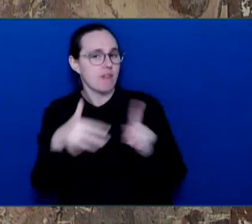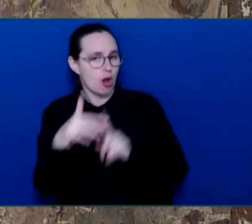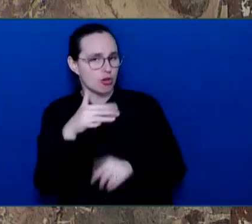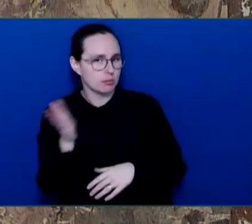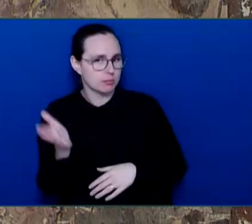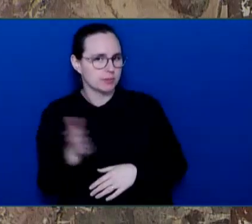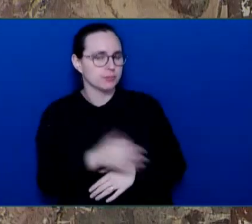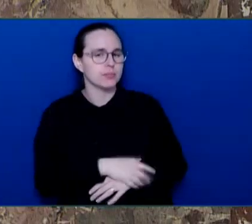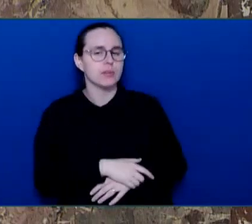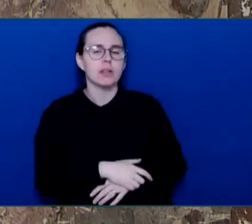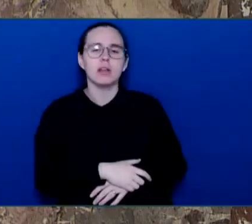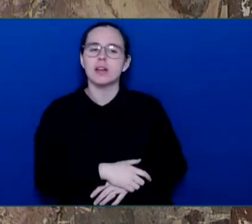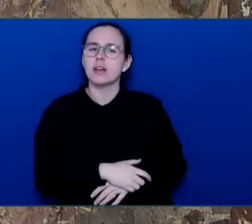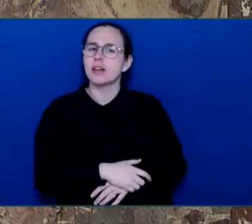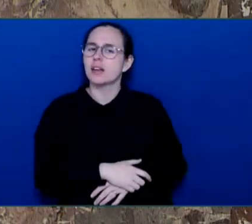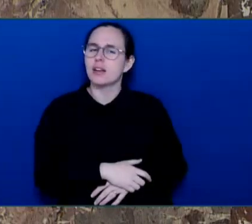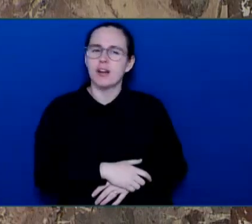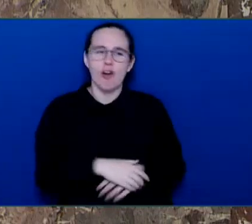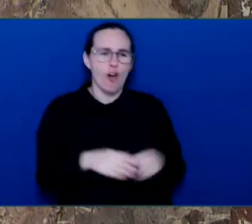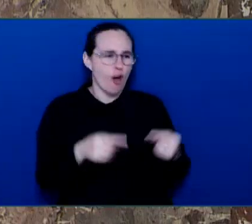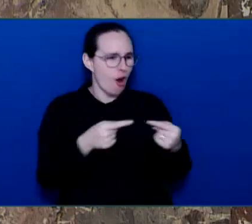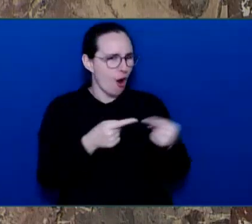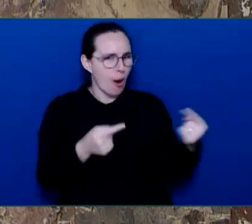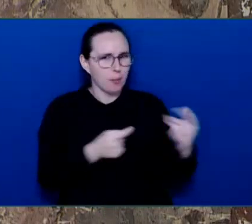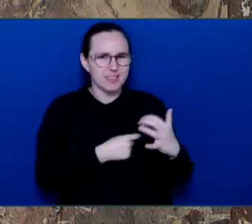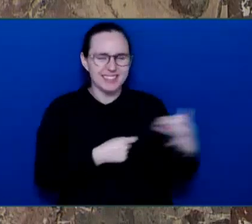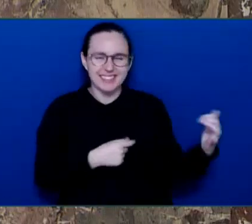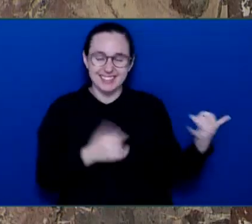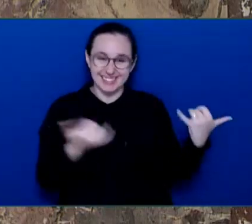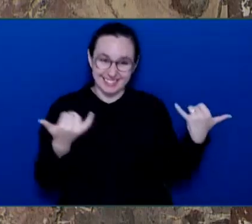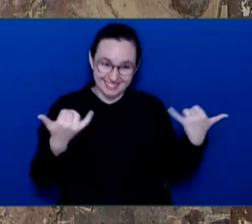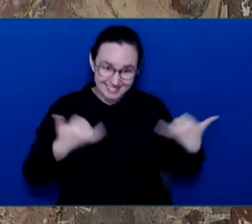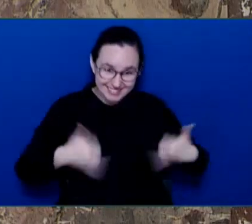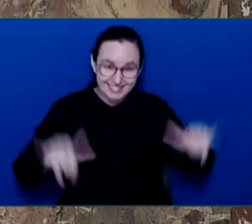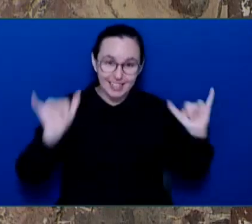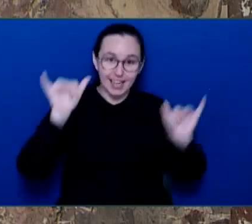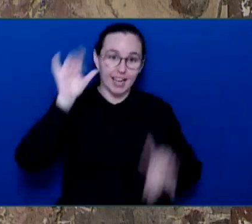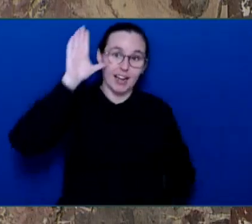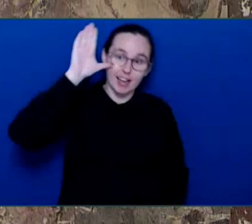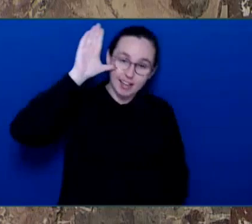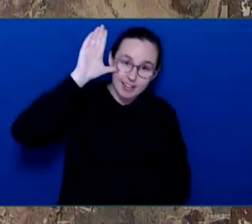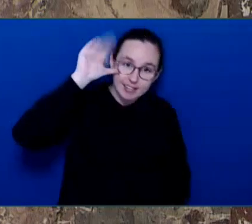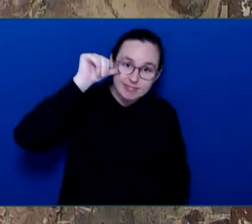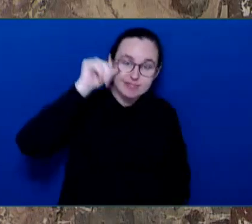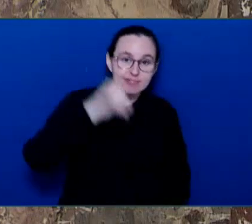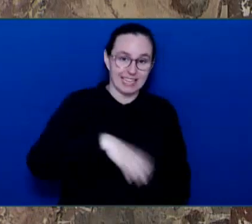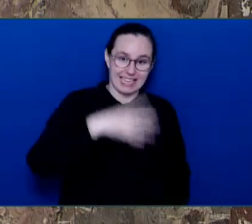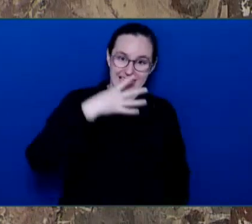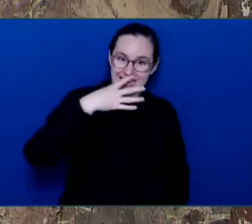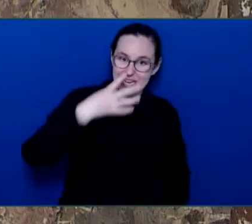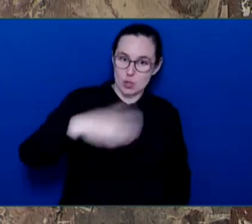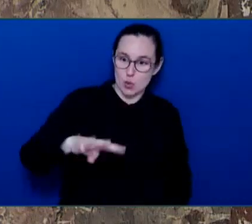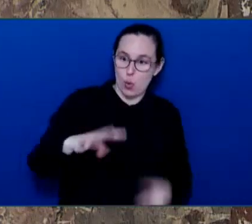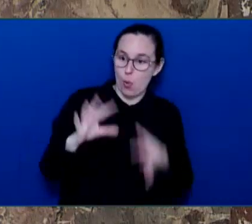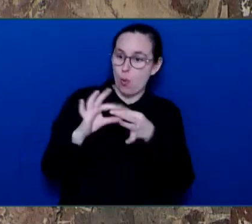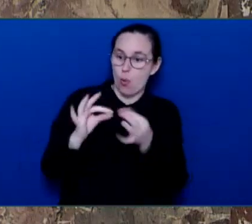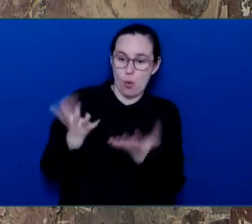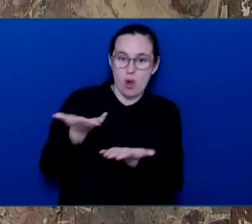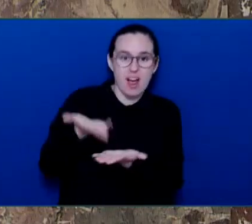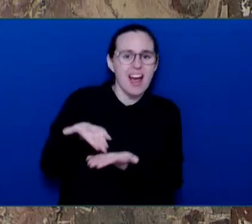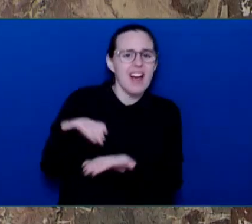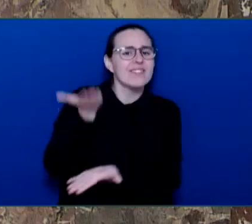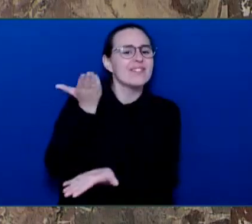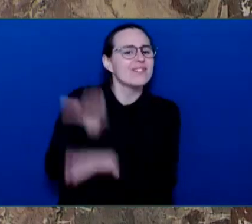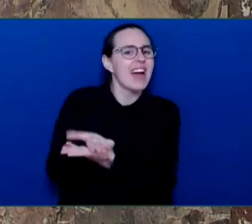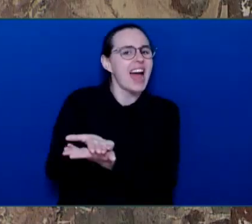continues to ignore the facts that have been repeated to them, not just by me, but by respected economic analysts who